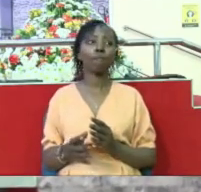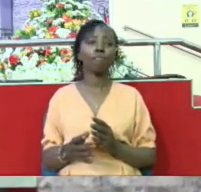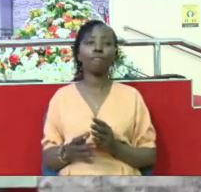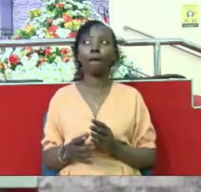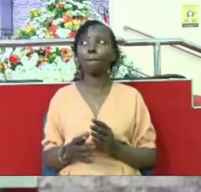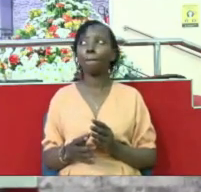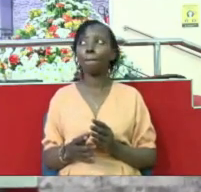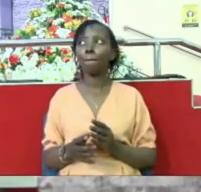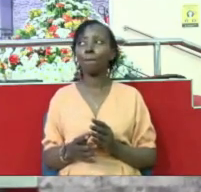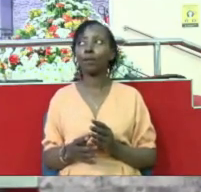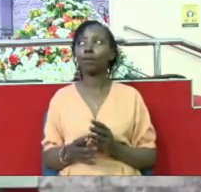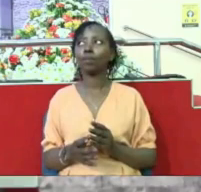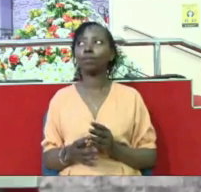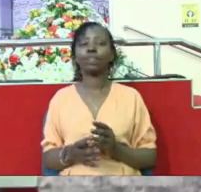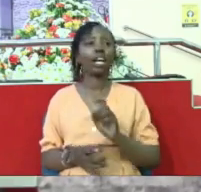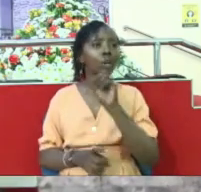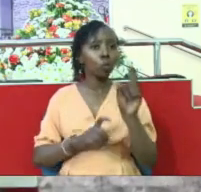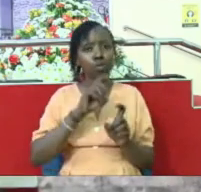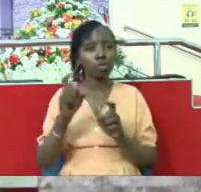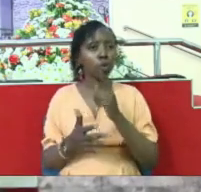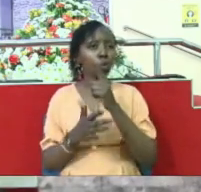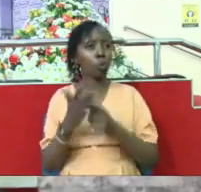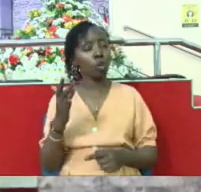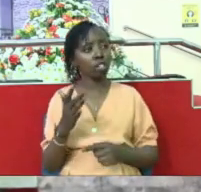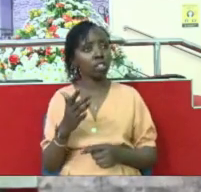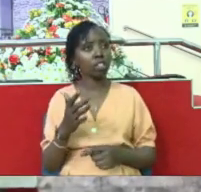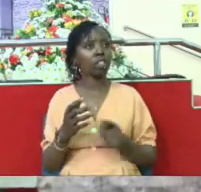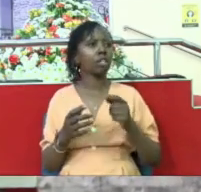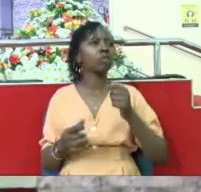is this. Do I love